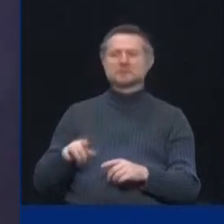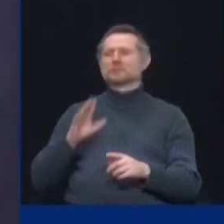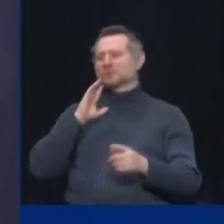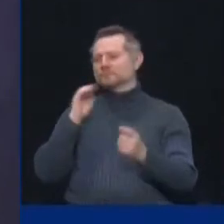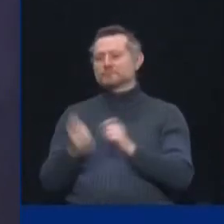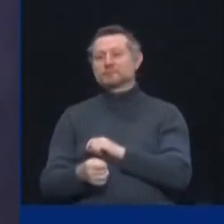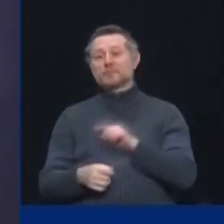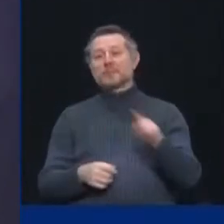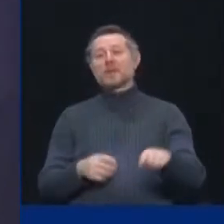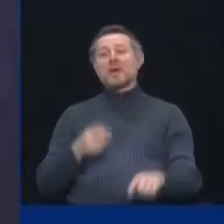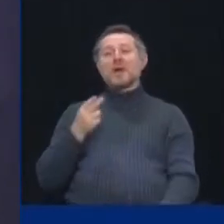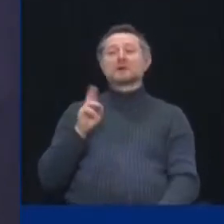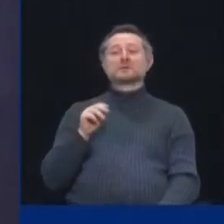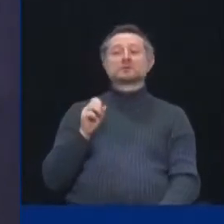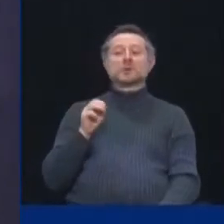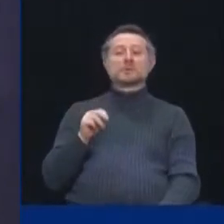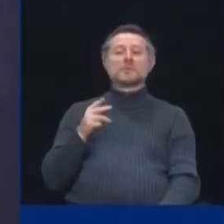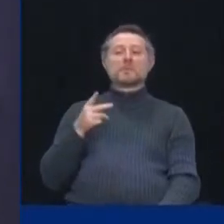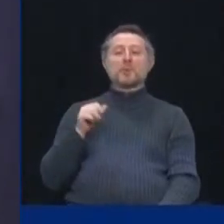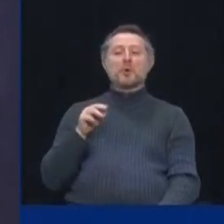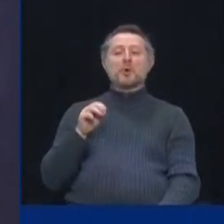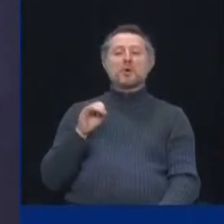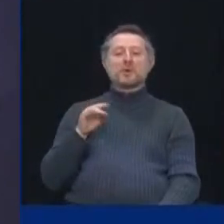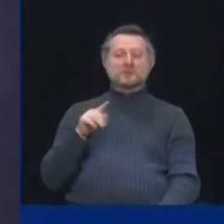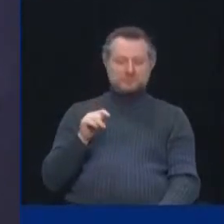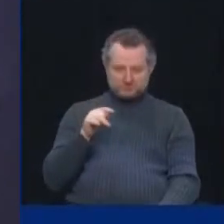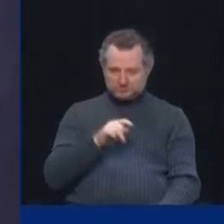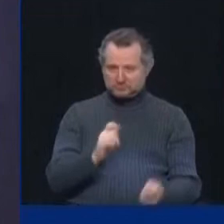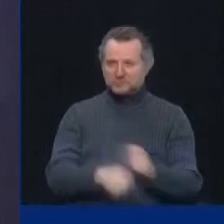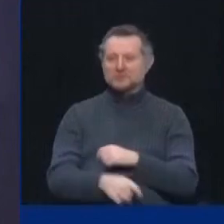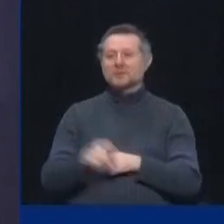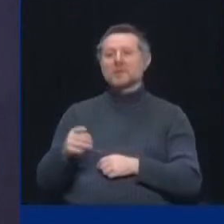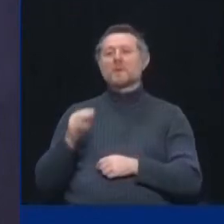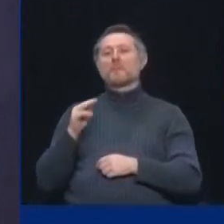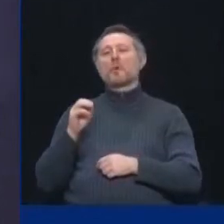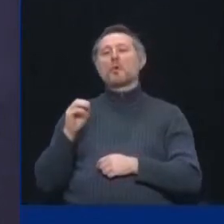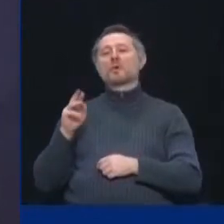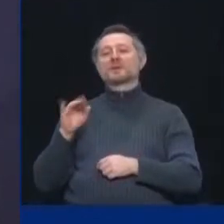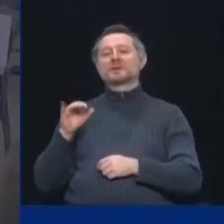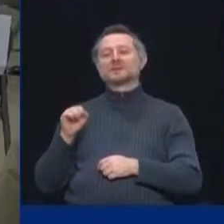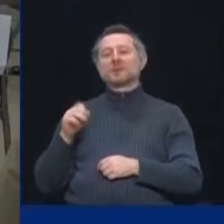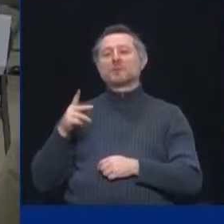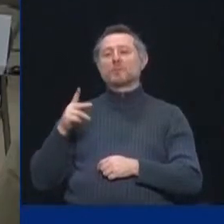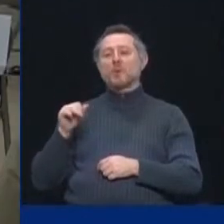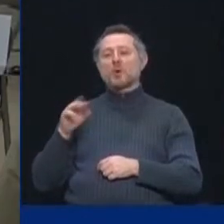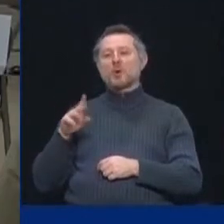going to have a station, and Morris Park are going to have a station.